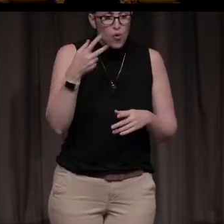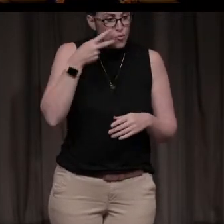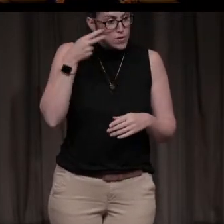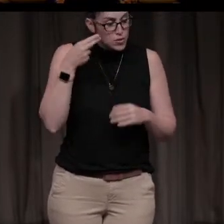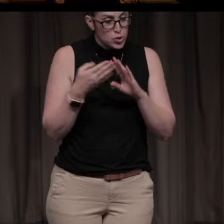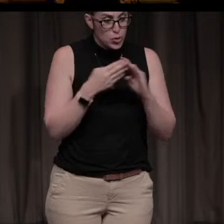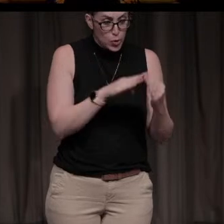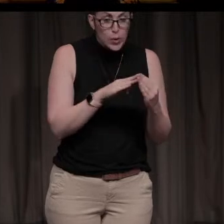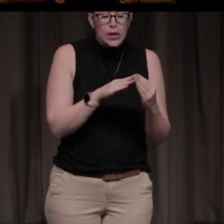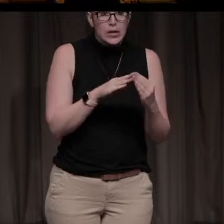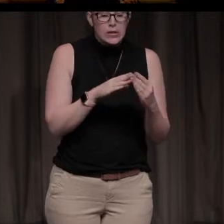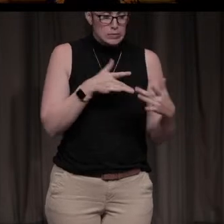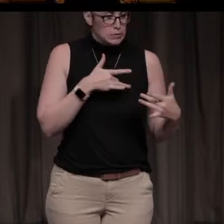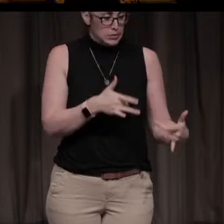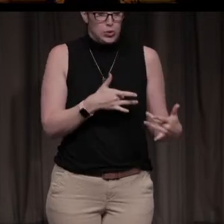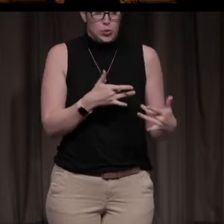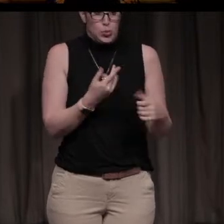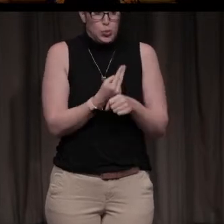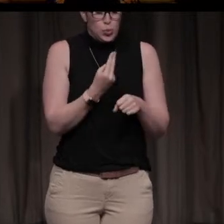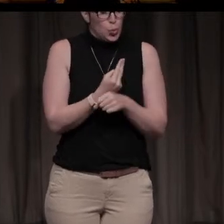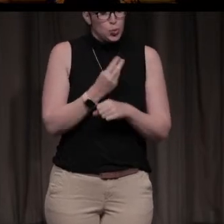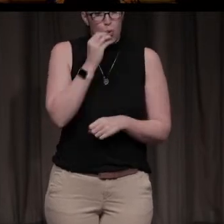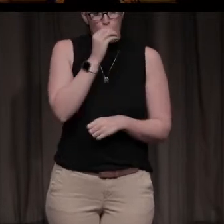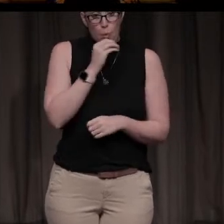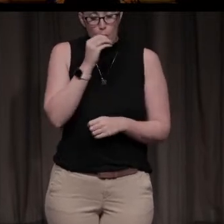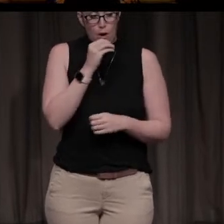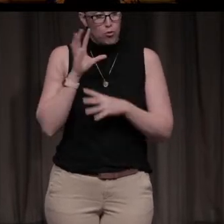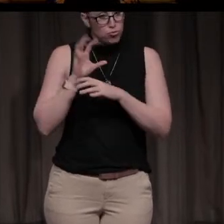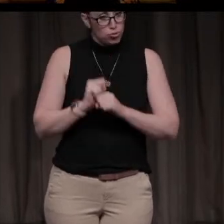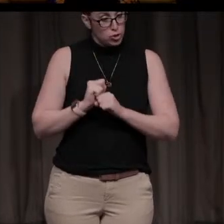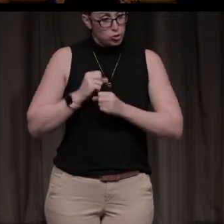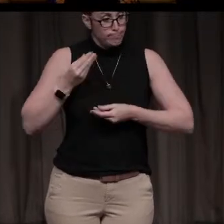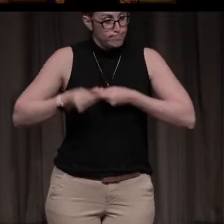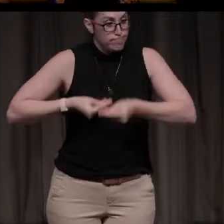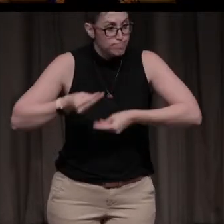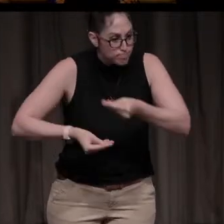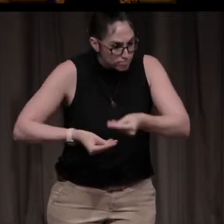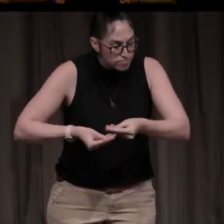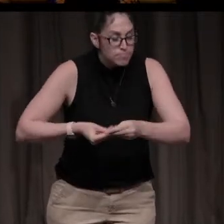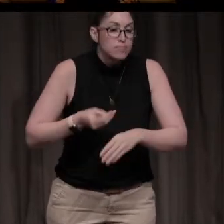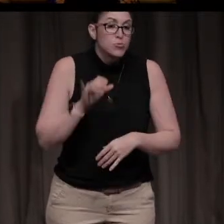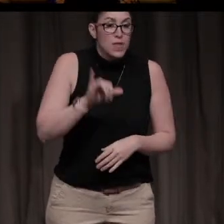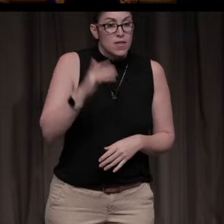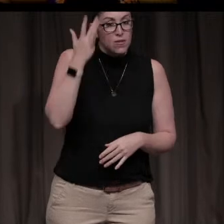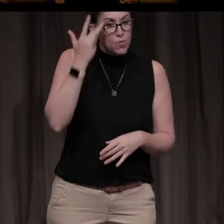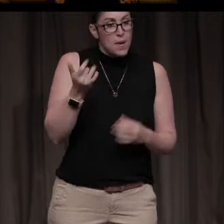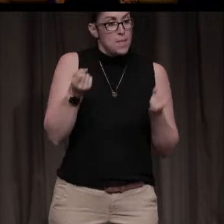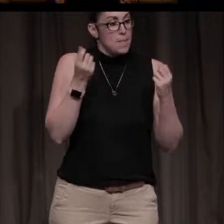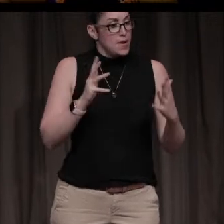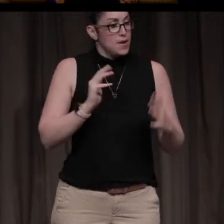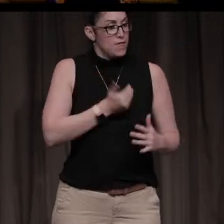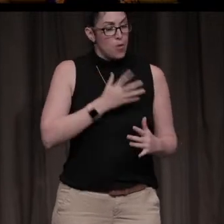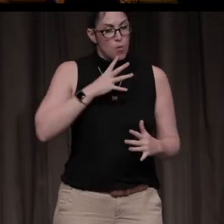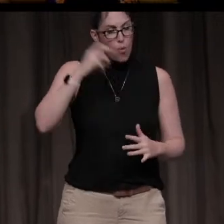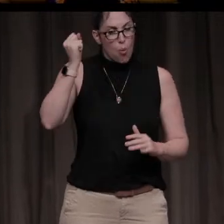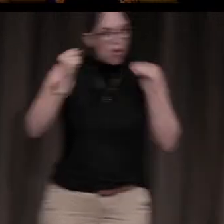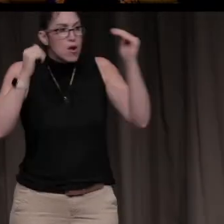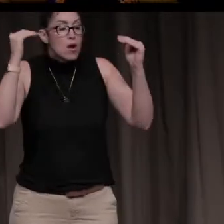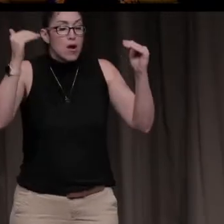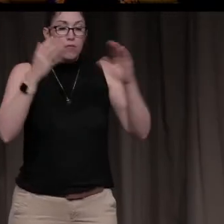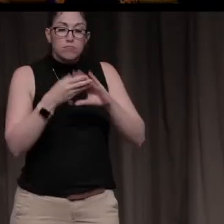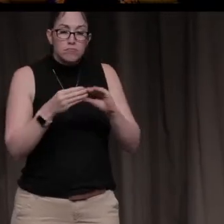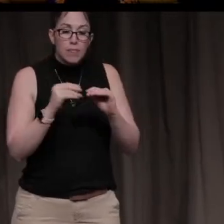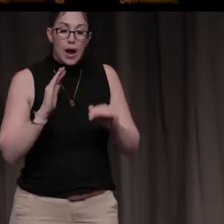is through the oral tradition. And so I think that's why so many of our elders are talking about the living knowledge